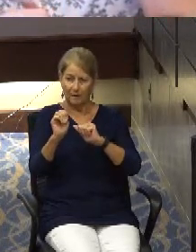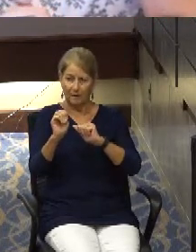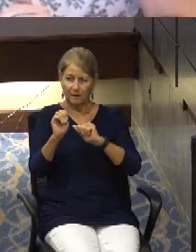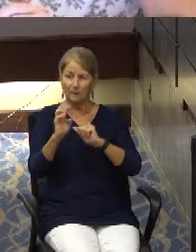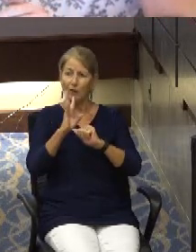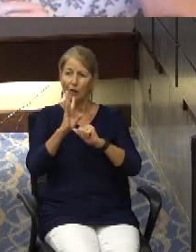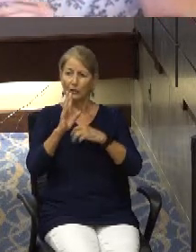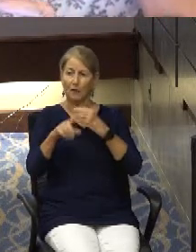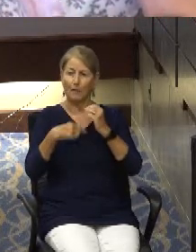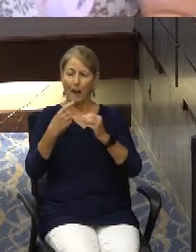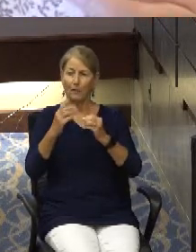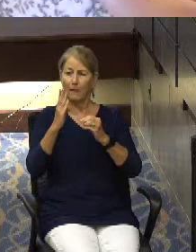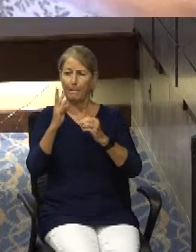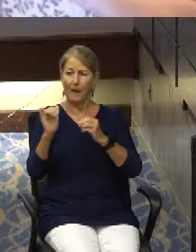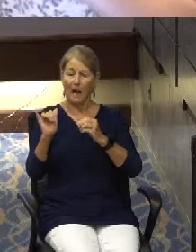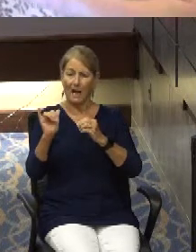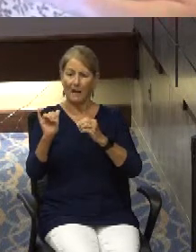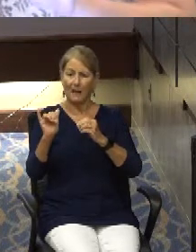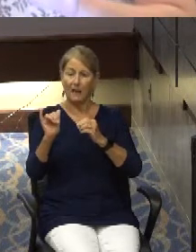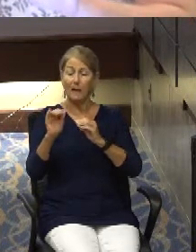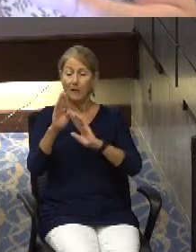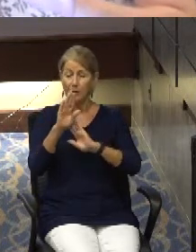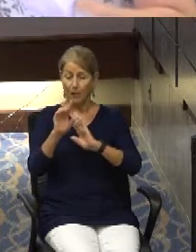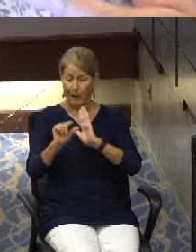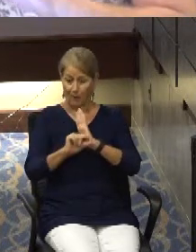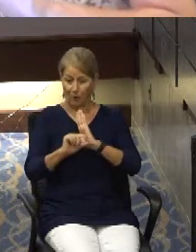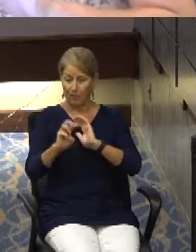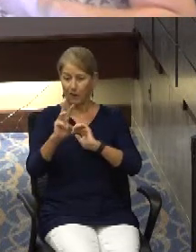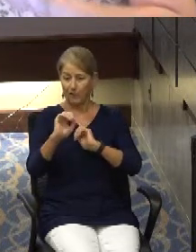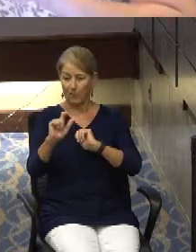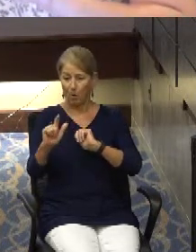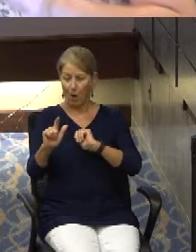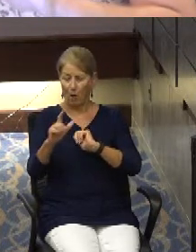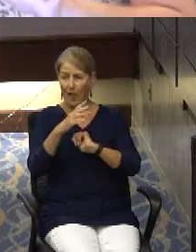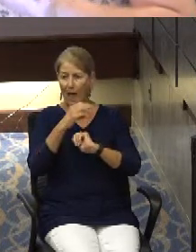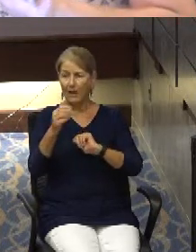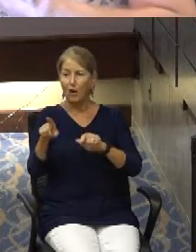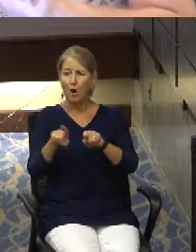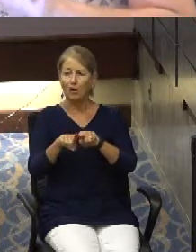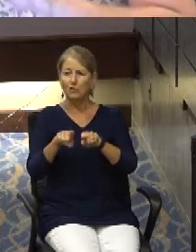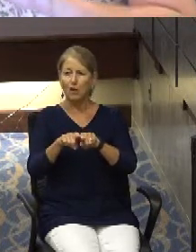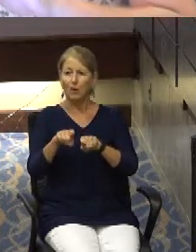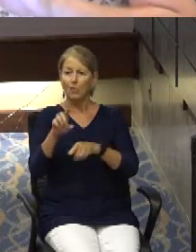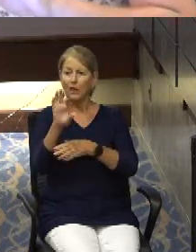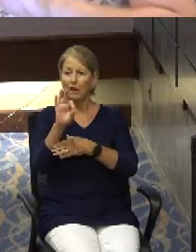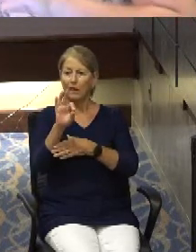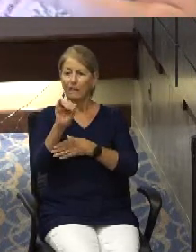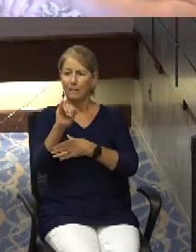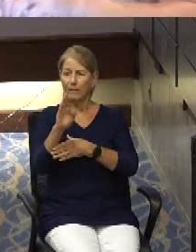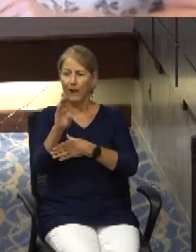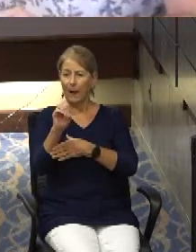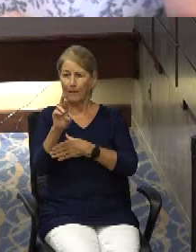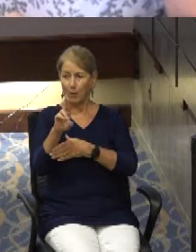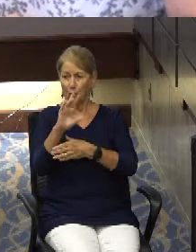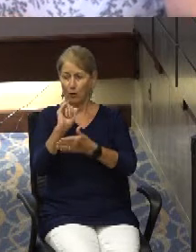addressed by the background of the wall. Yes. And also the fiber that is chosen. I don't know if I can go